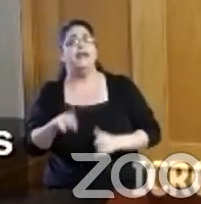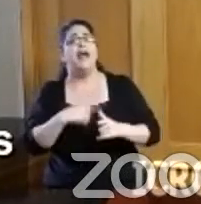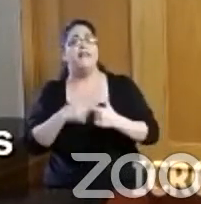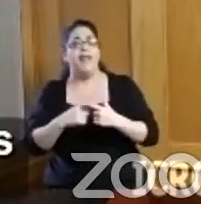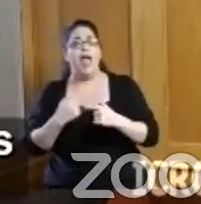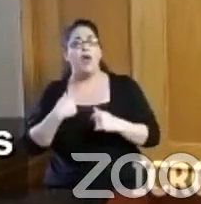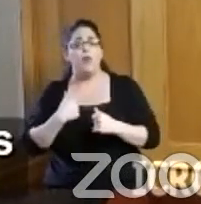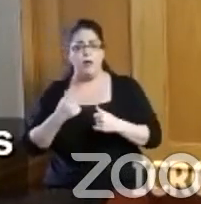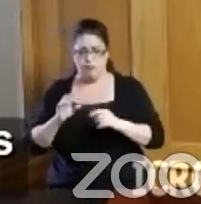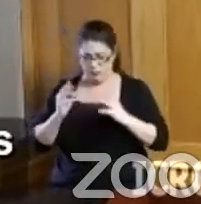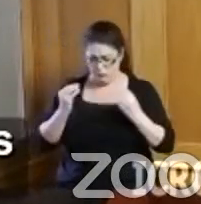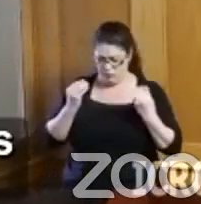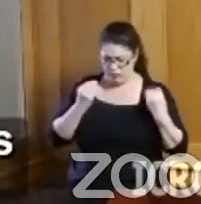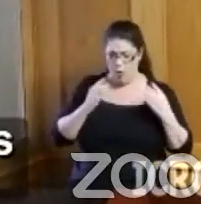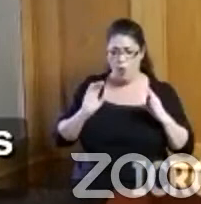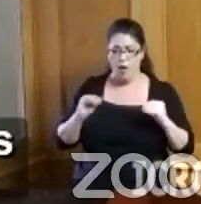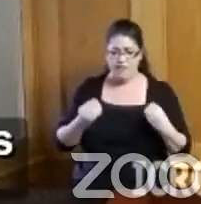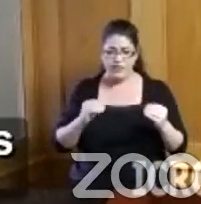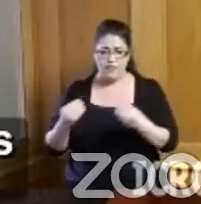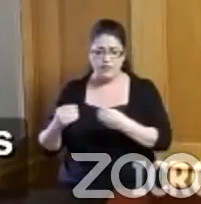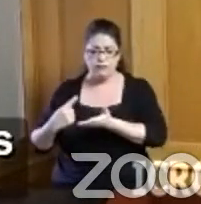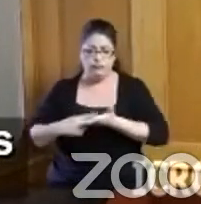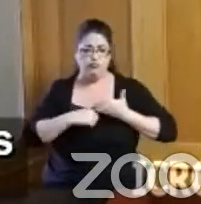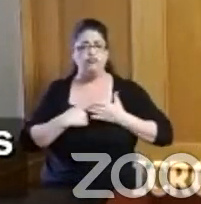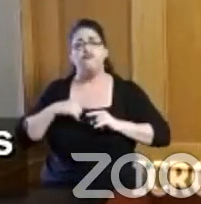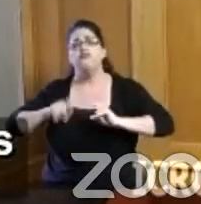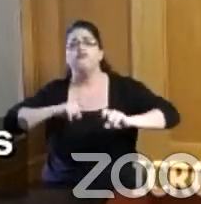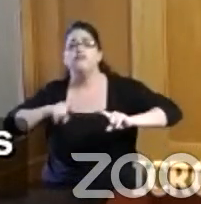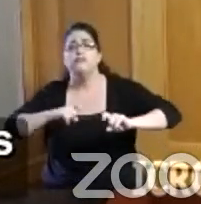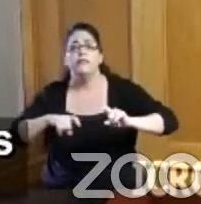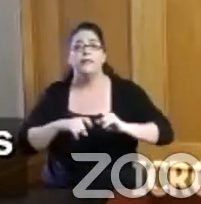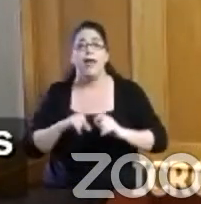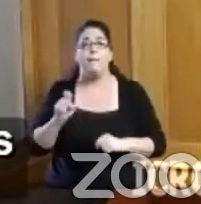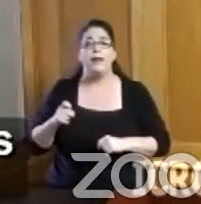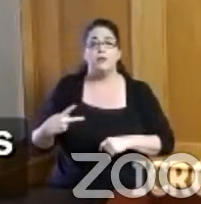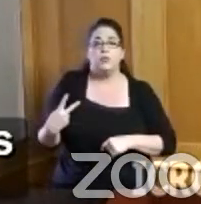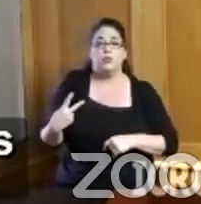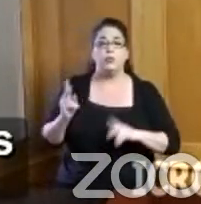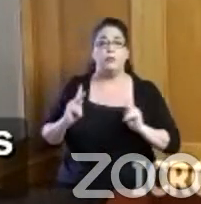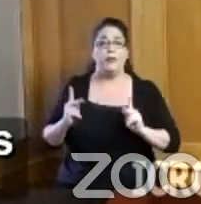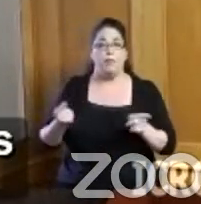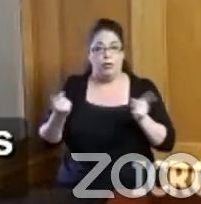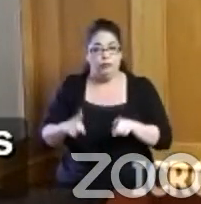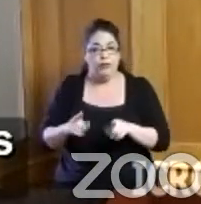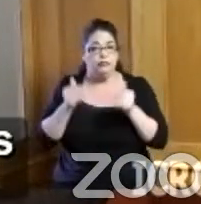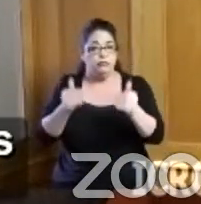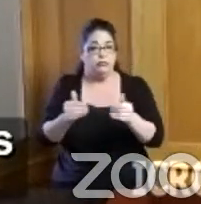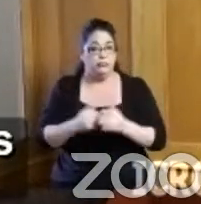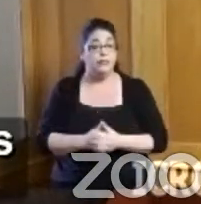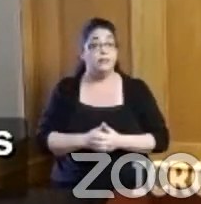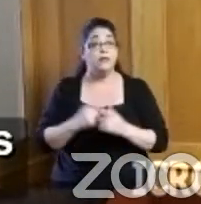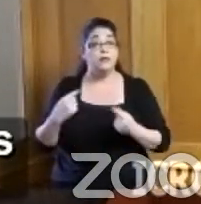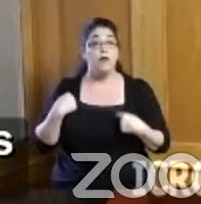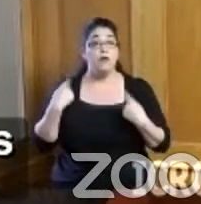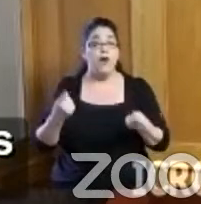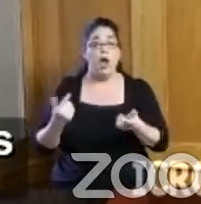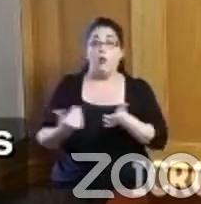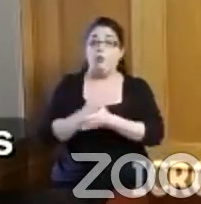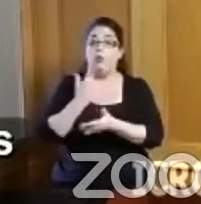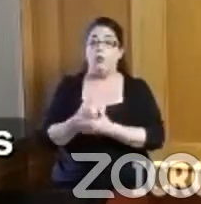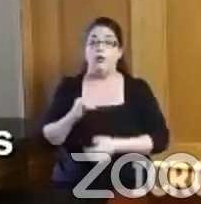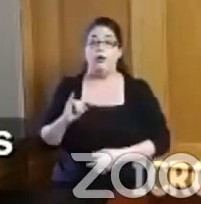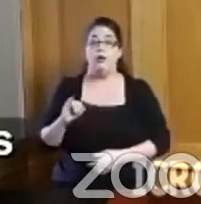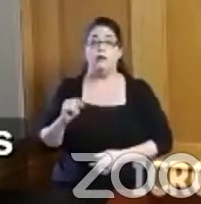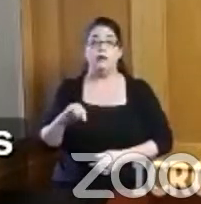on board with it or we ask questions or whatever. It has to be at least two people that agree on it. And so far, all these new initiatives,